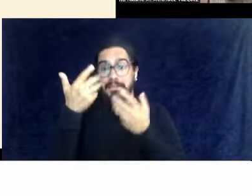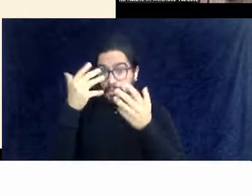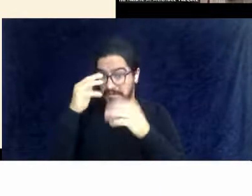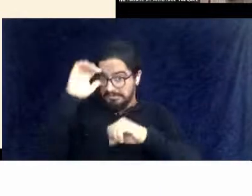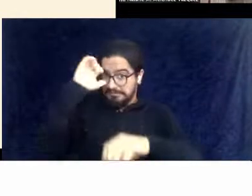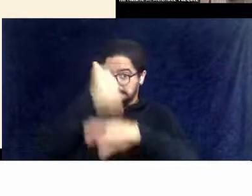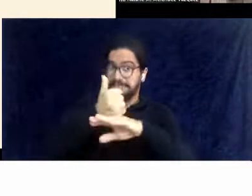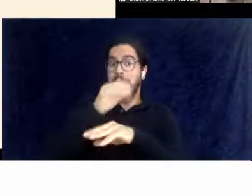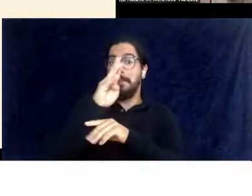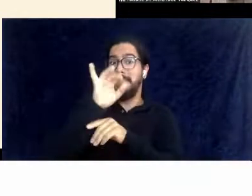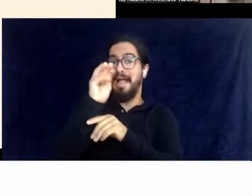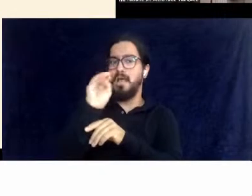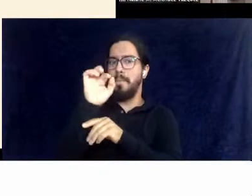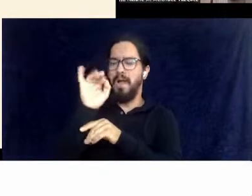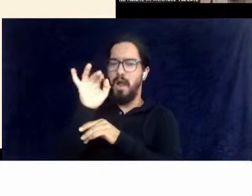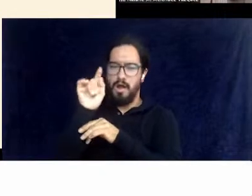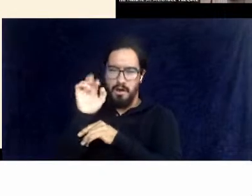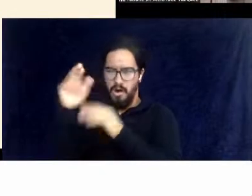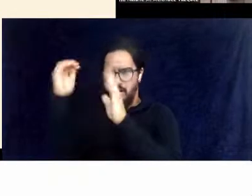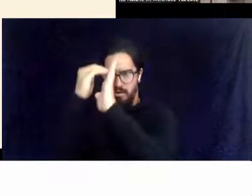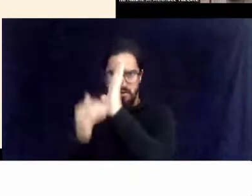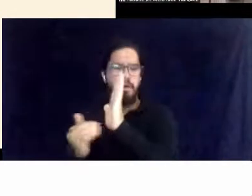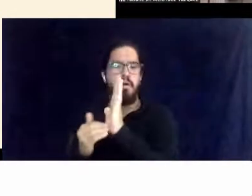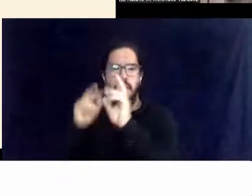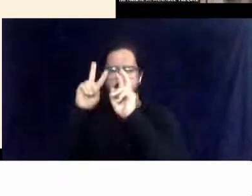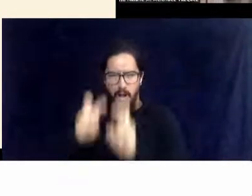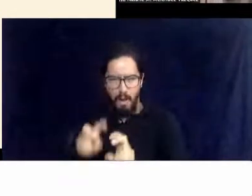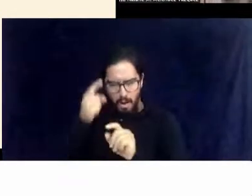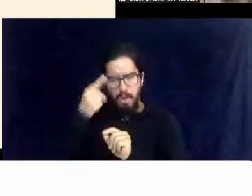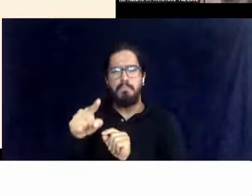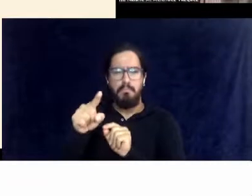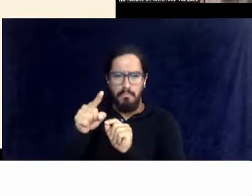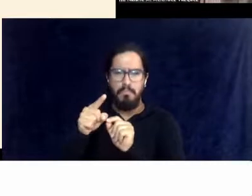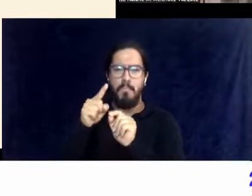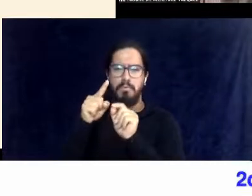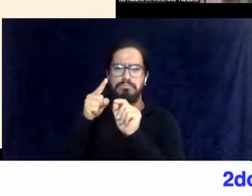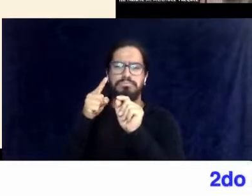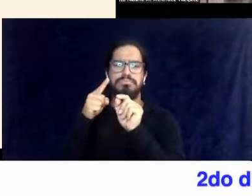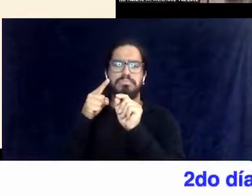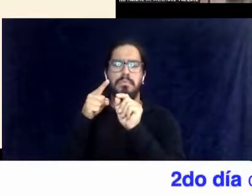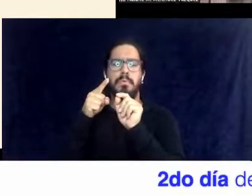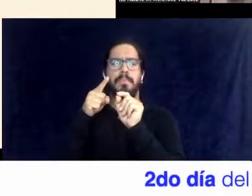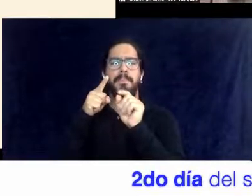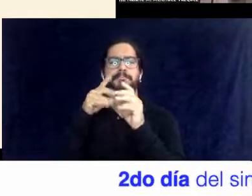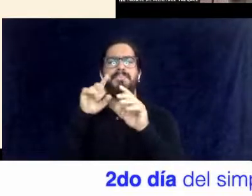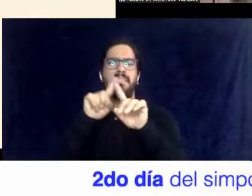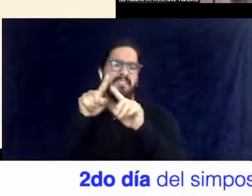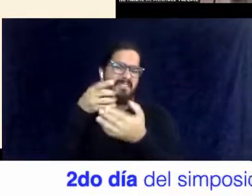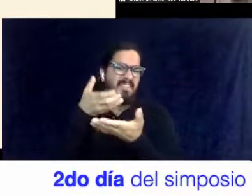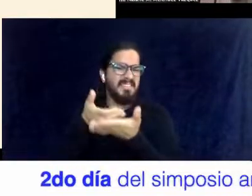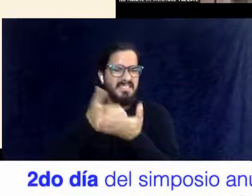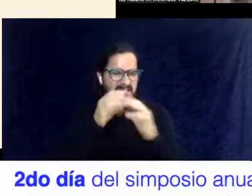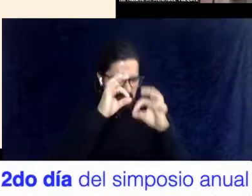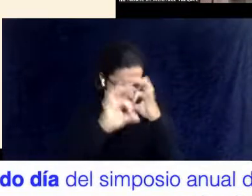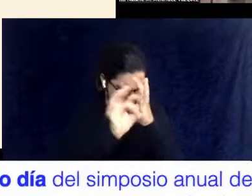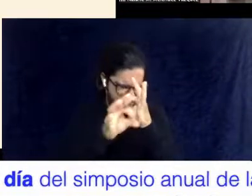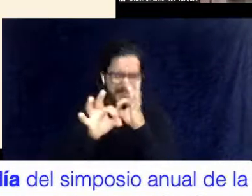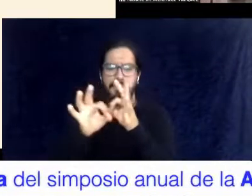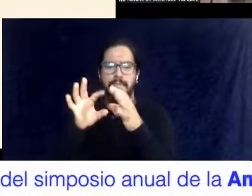we saw a prevalence of the phylum Euryarchaeota in the rumen samples from slick, seeing a distinction of the genus